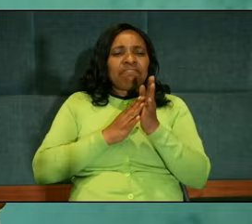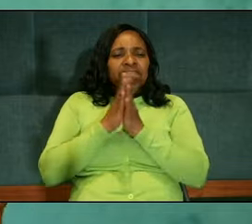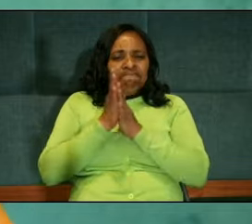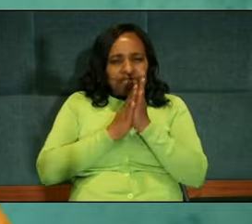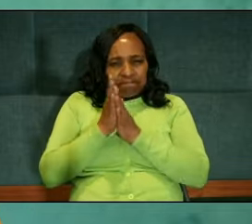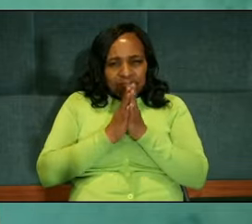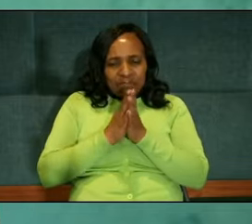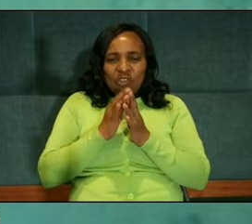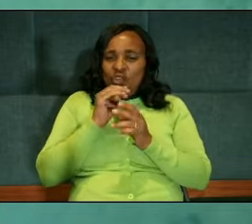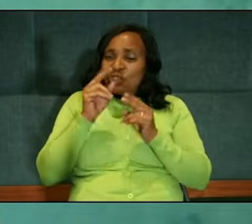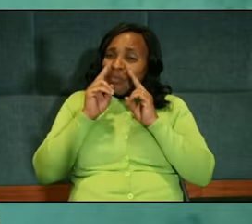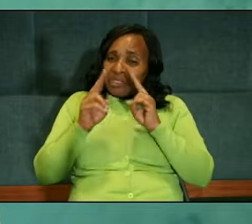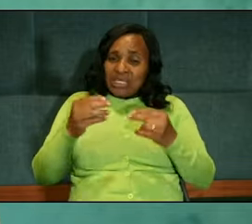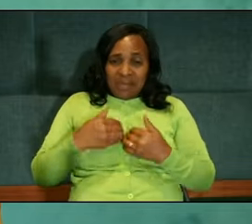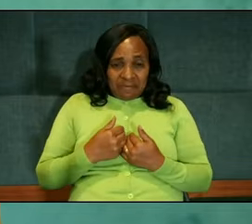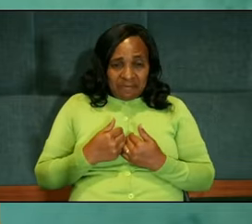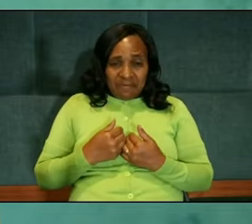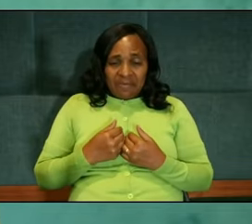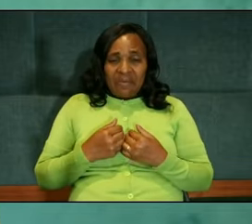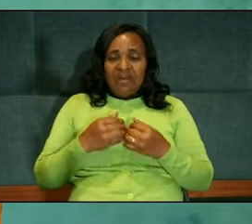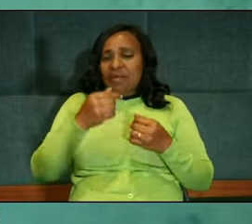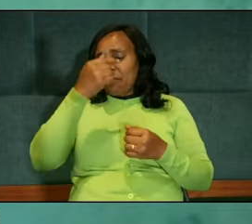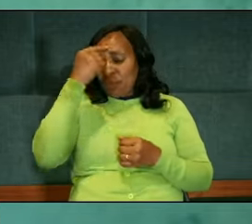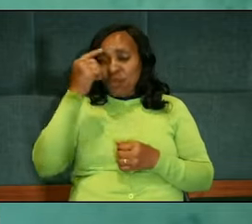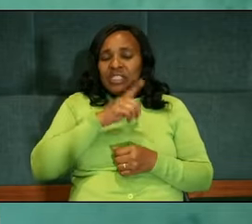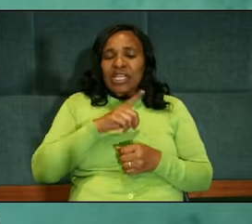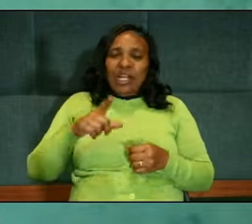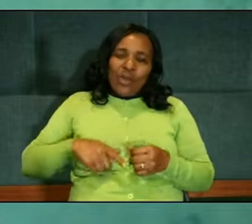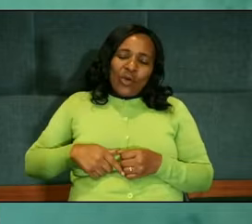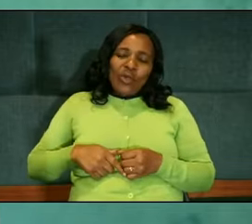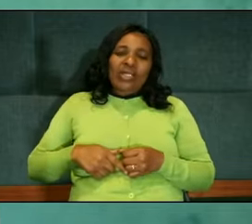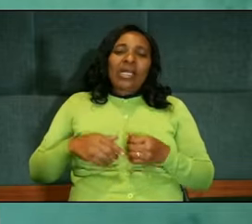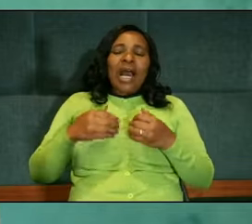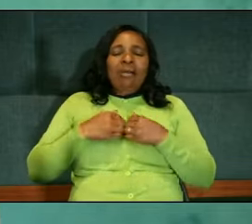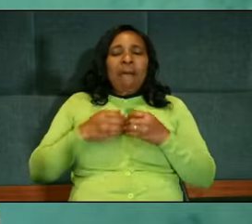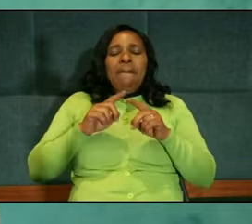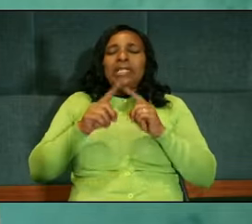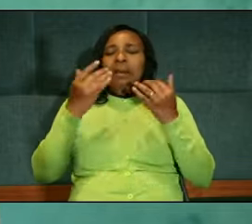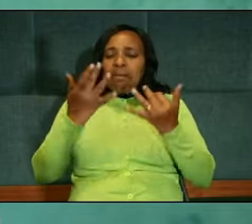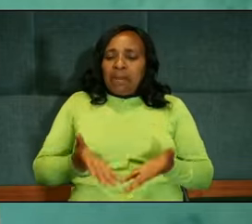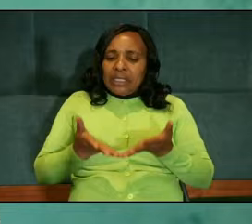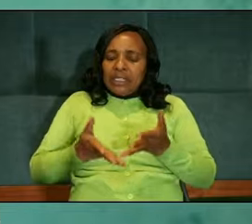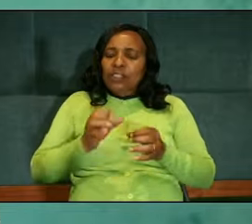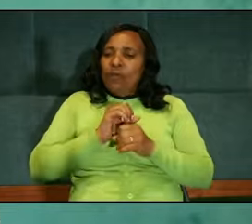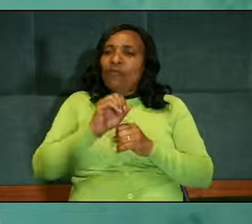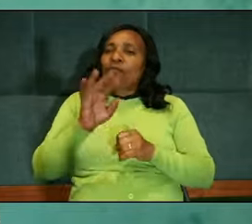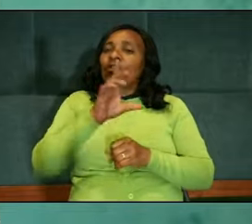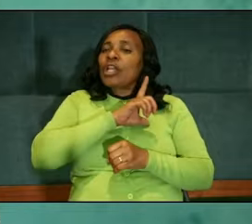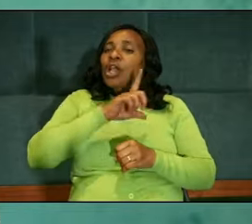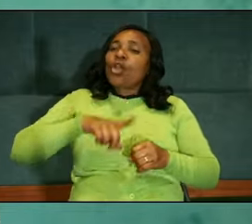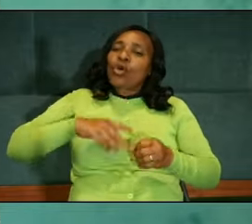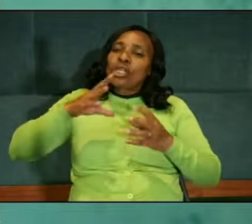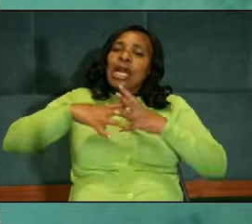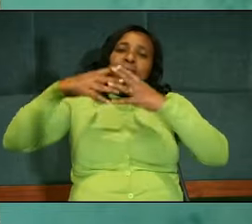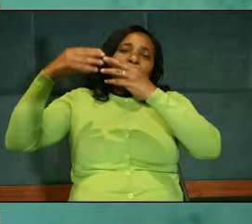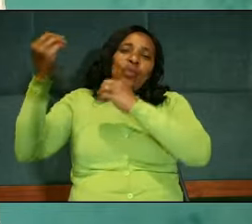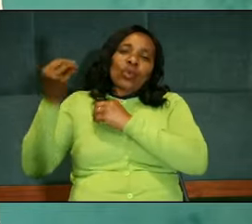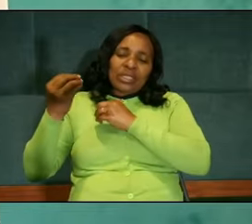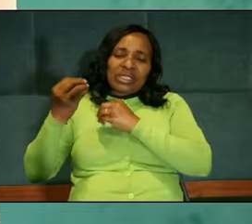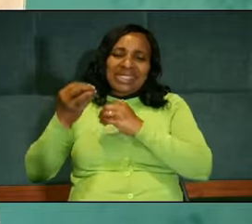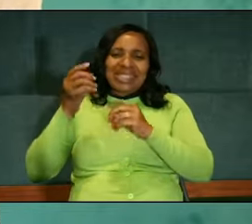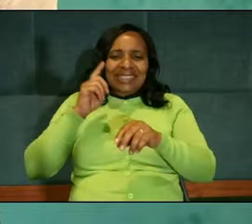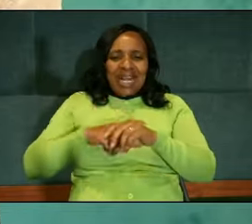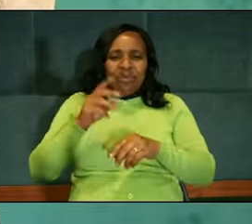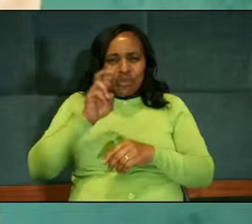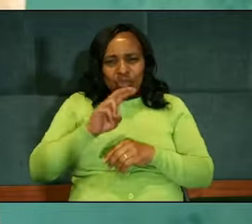he's not at peace, and this is because the Lord's spirit, his presence had left him. And because of that, and when he noticed, because it had